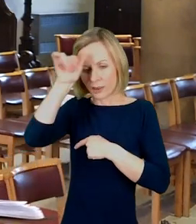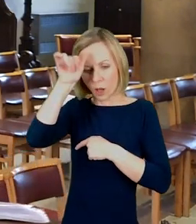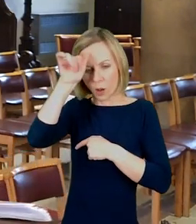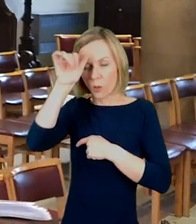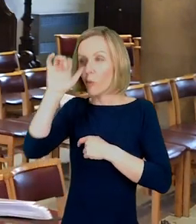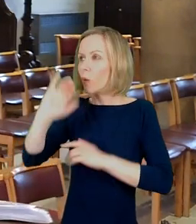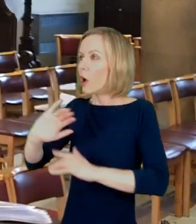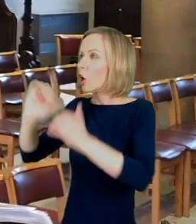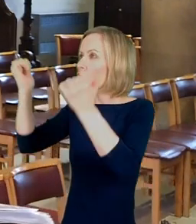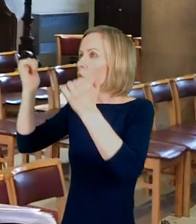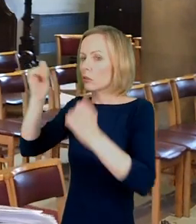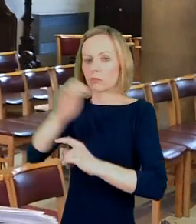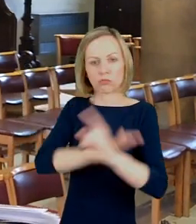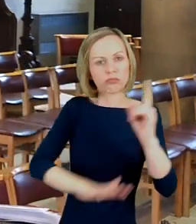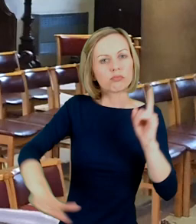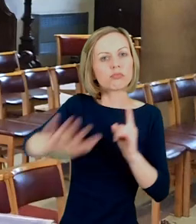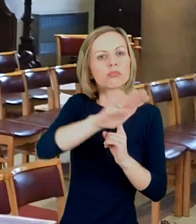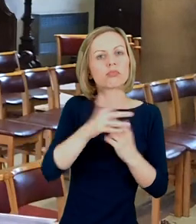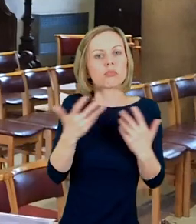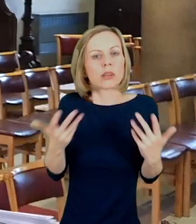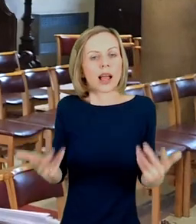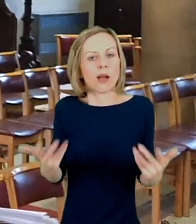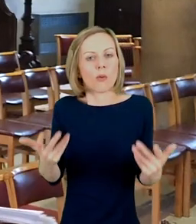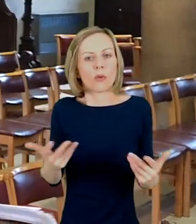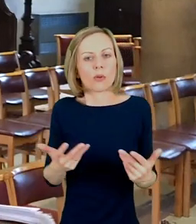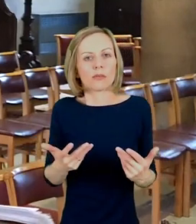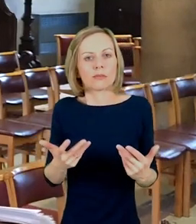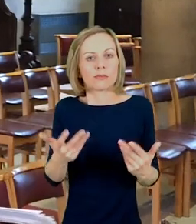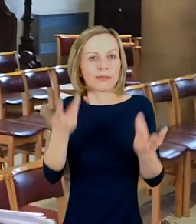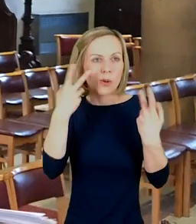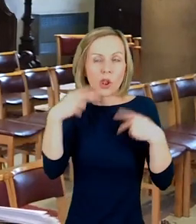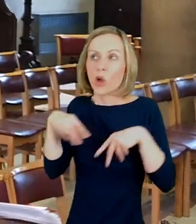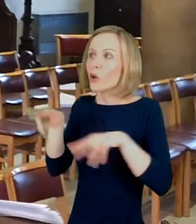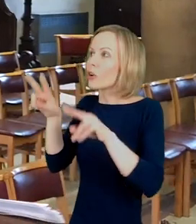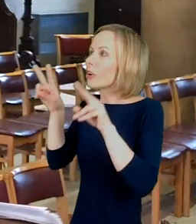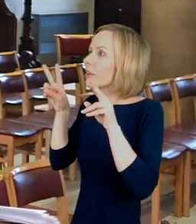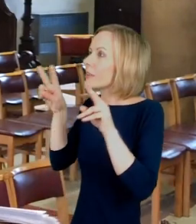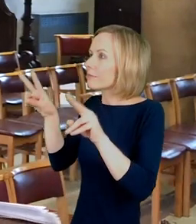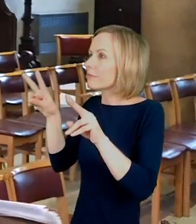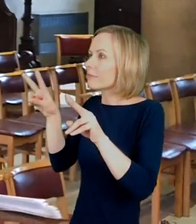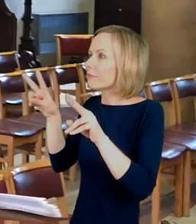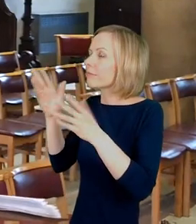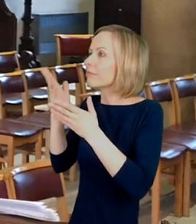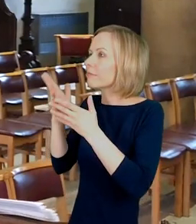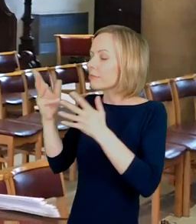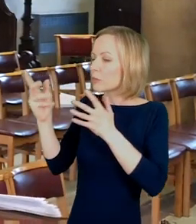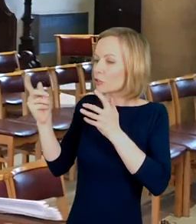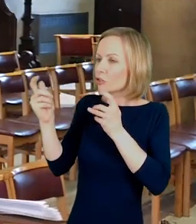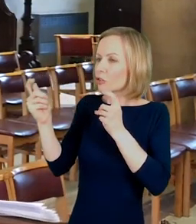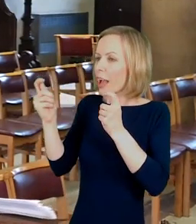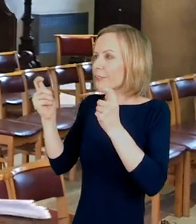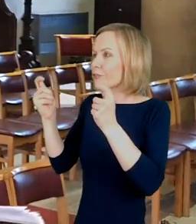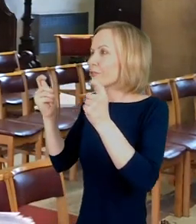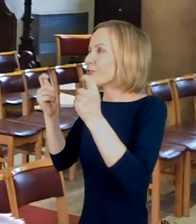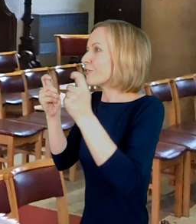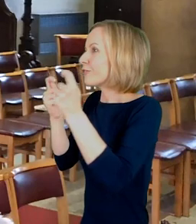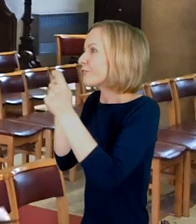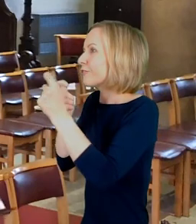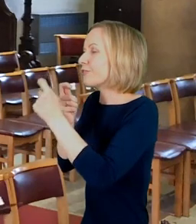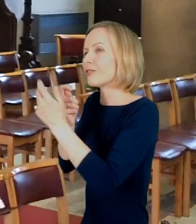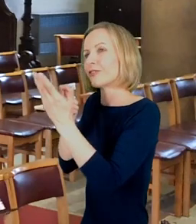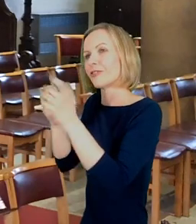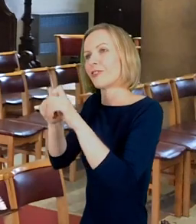land of the living, and looking on your beauty, may be changed into the likeness of